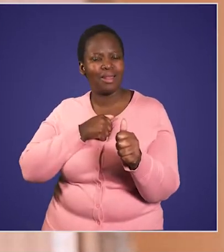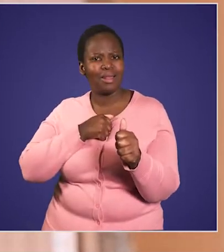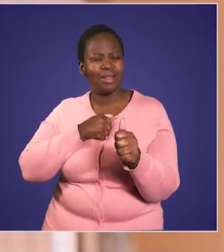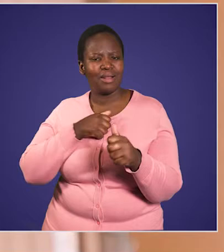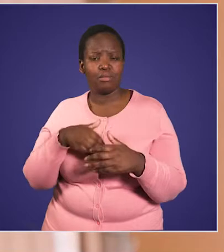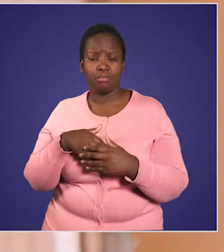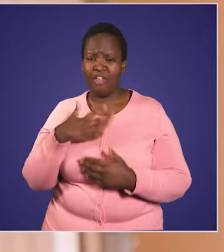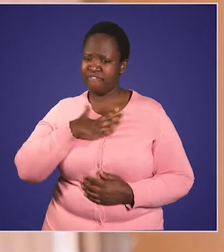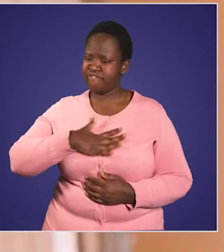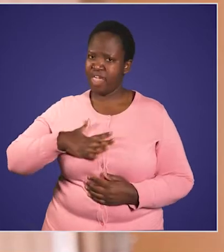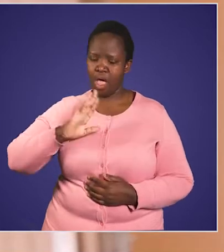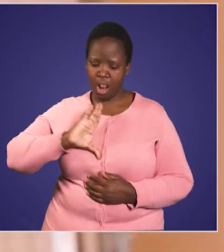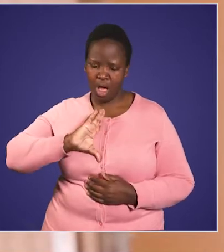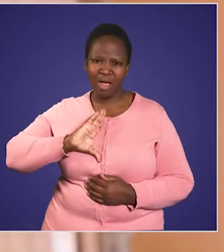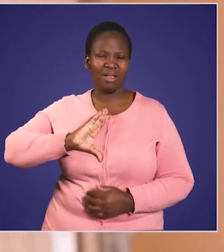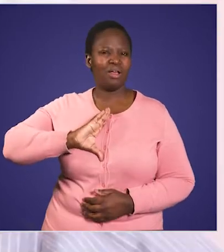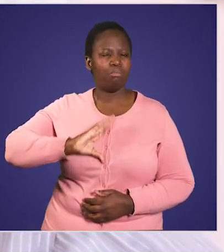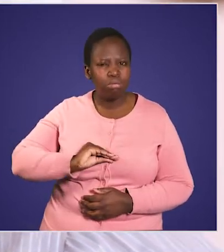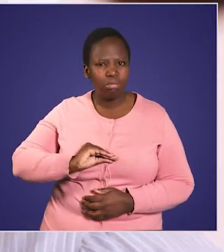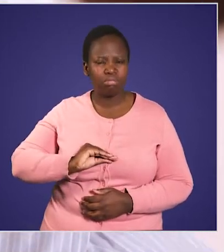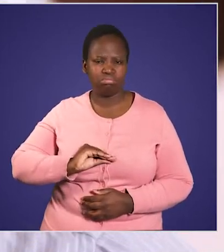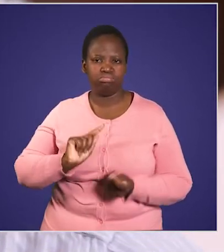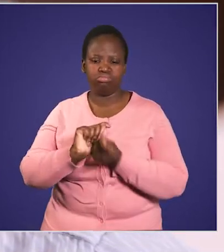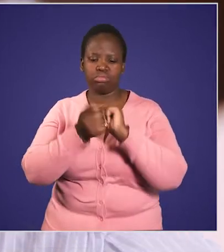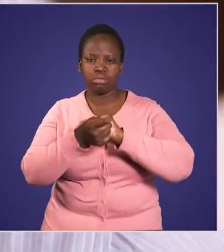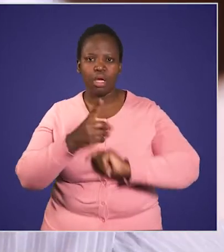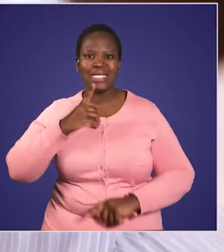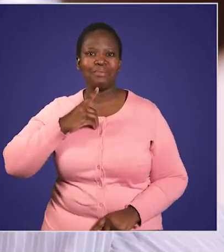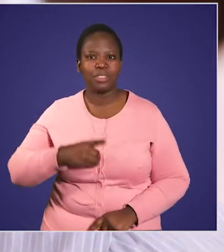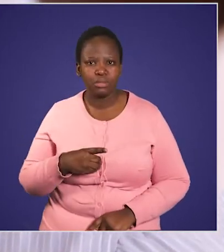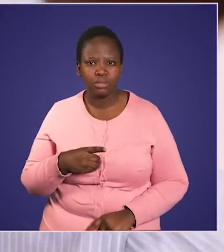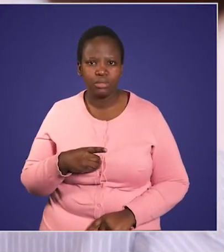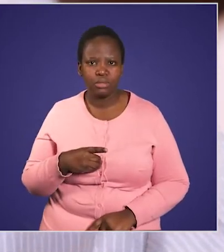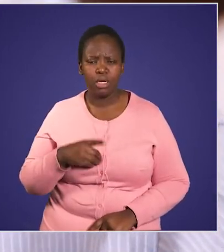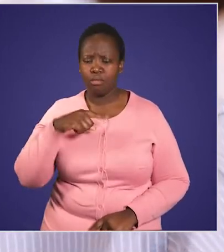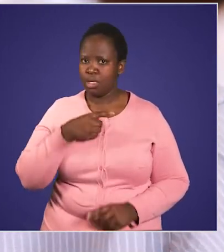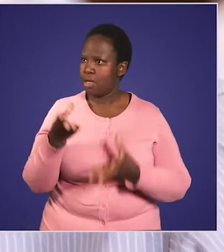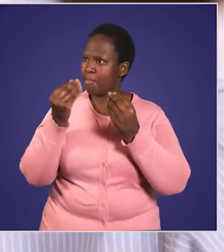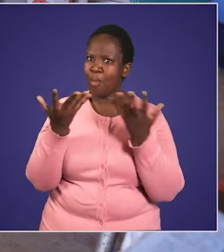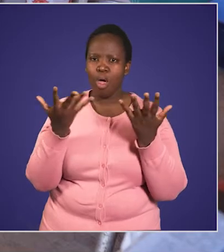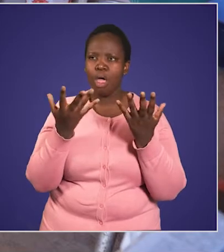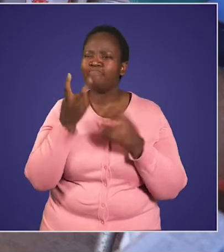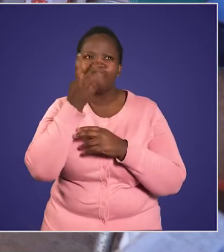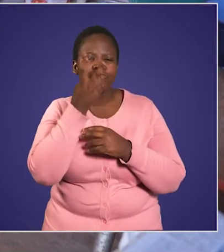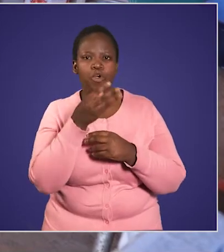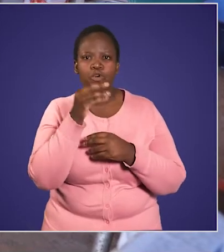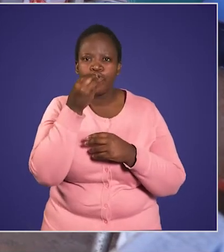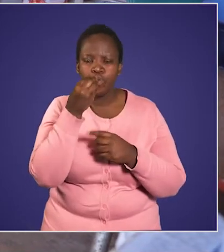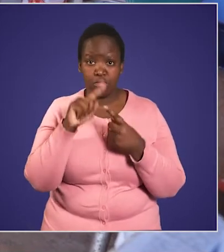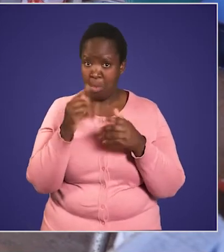It gets to you, causes depression, and you start asking yourself, where am I going to get food? I'm not working, I'm still in